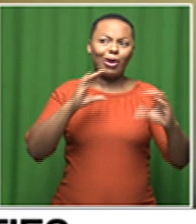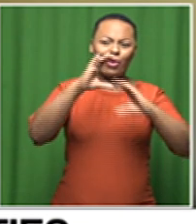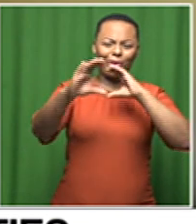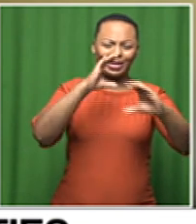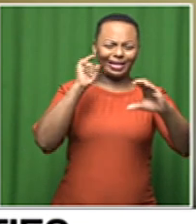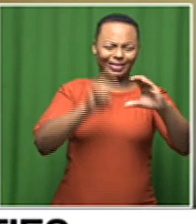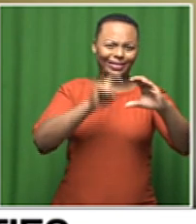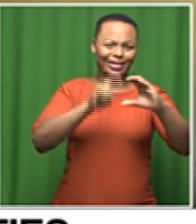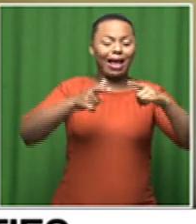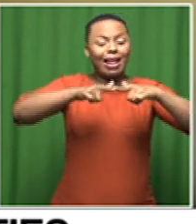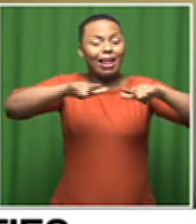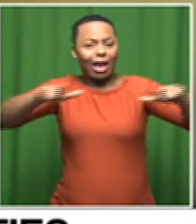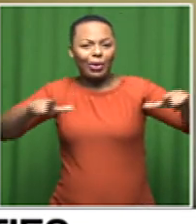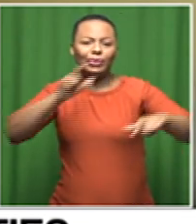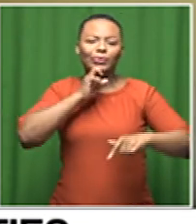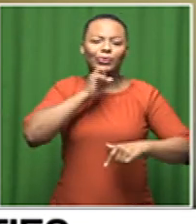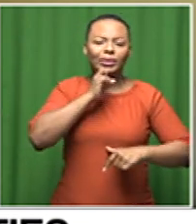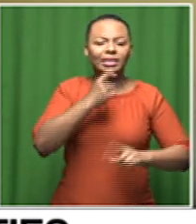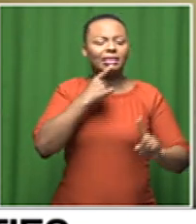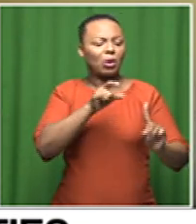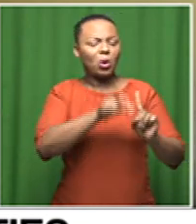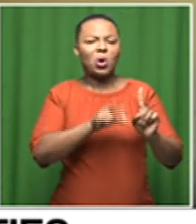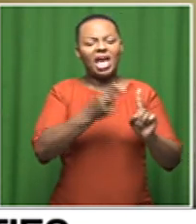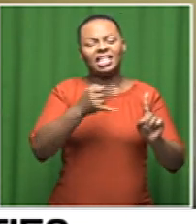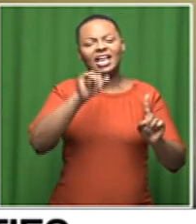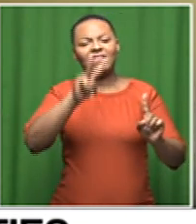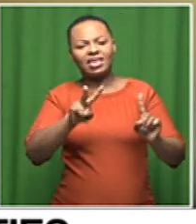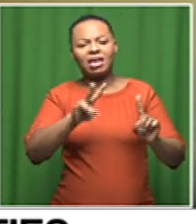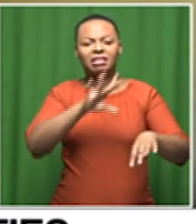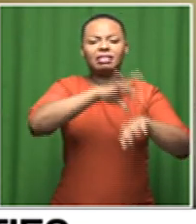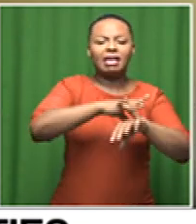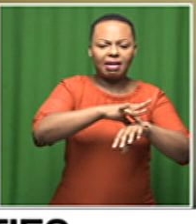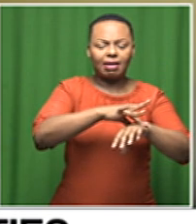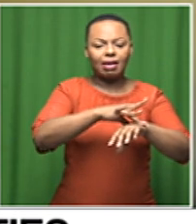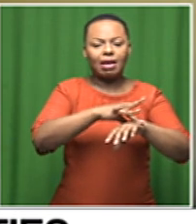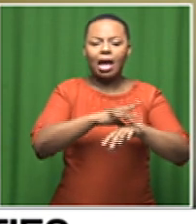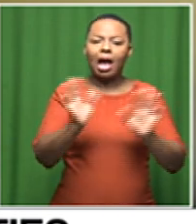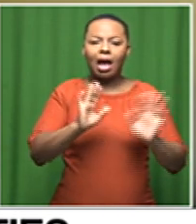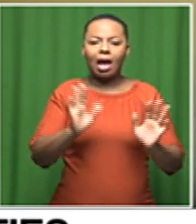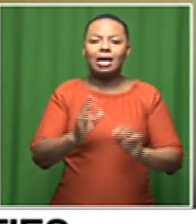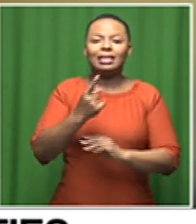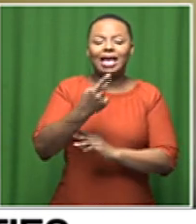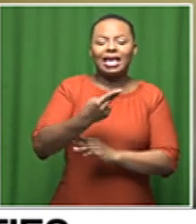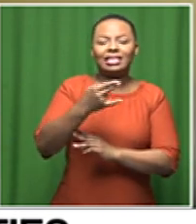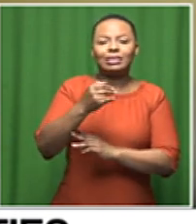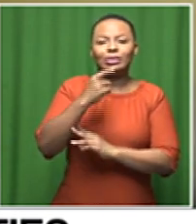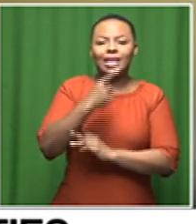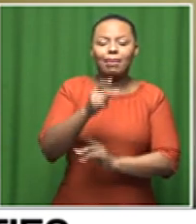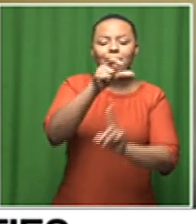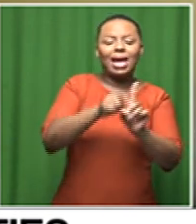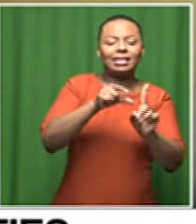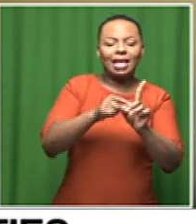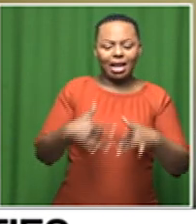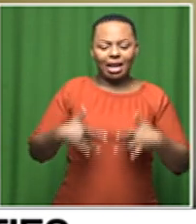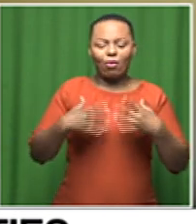the language that we use. So we shouldn't say you are an HIV patient. No, you are a person who is living with HIV. You're not a